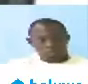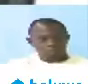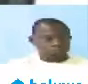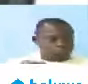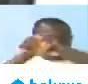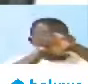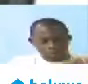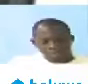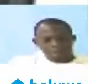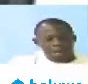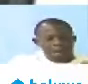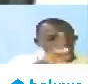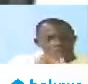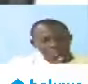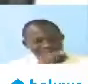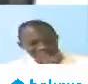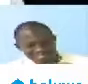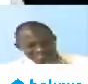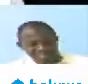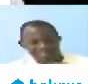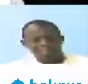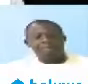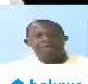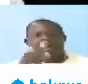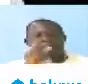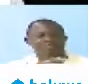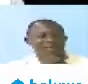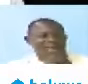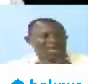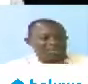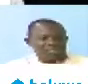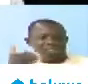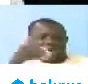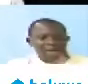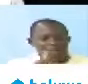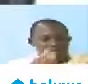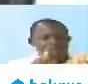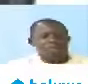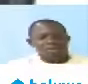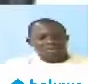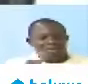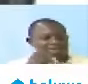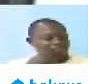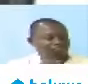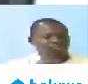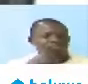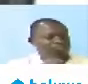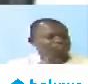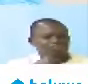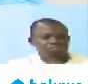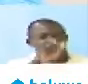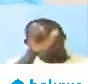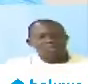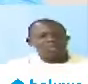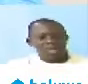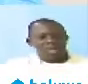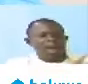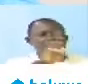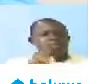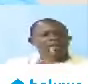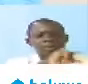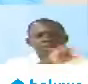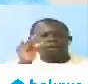base, so we are in Swahili, we some people so we call training. And when we reach the base, they will start training. So what's the name of the